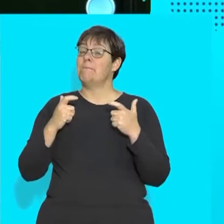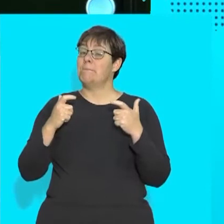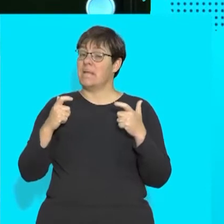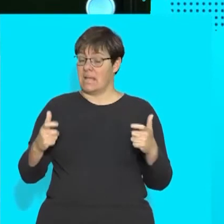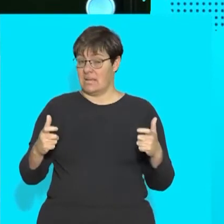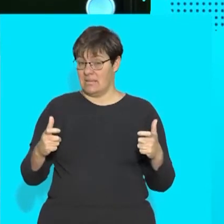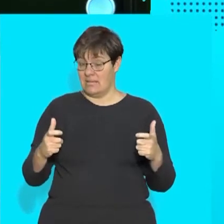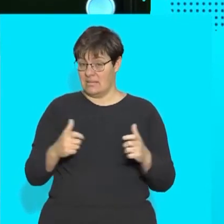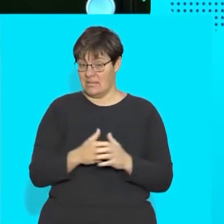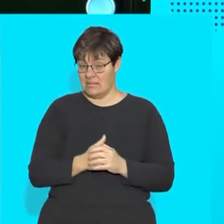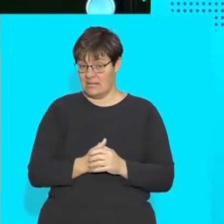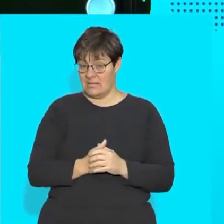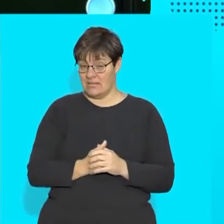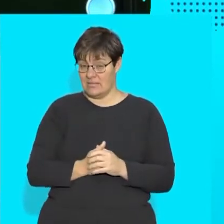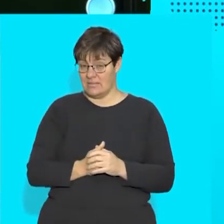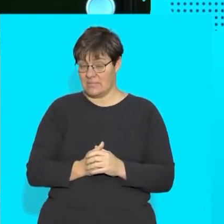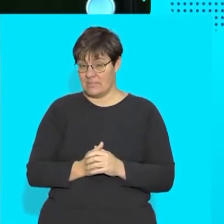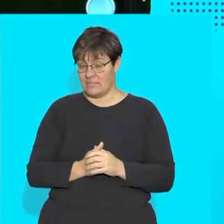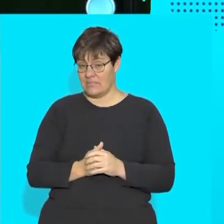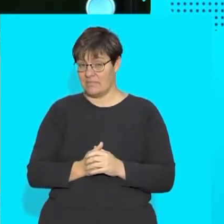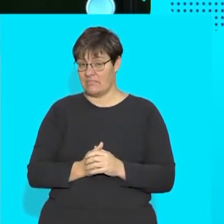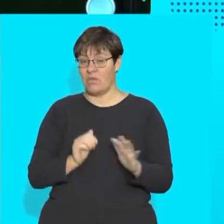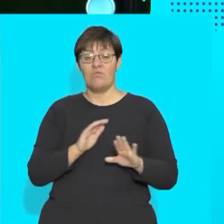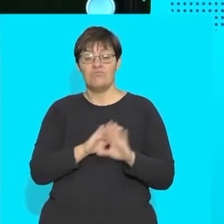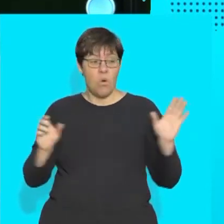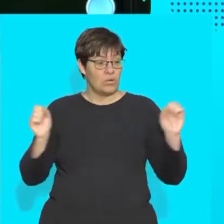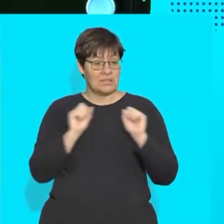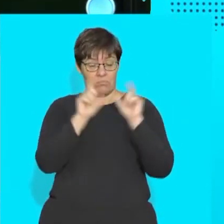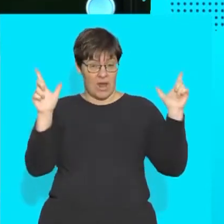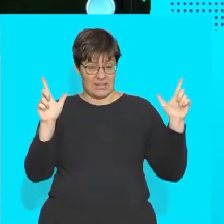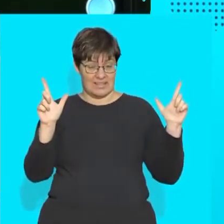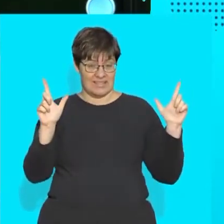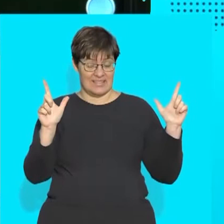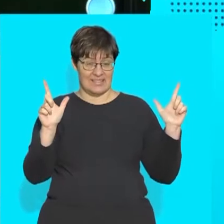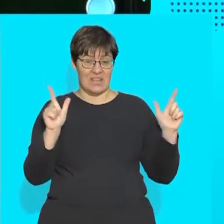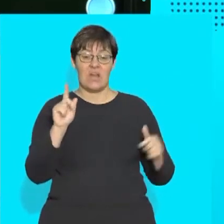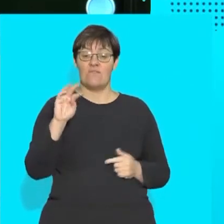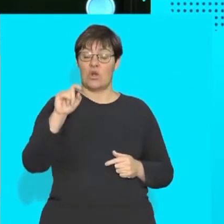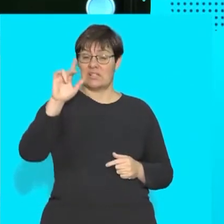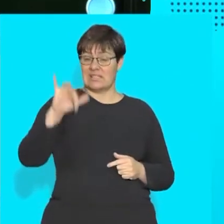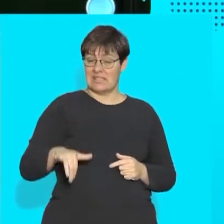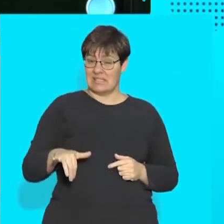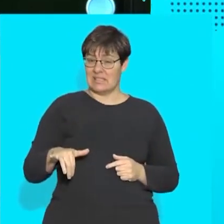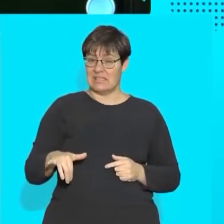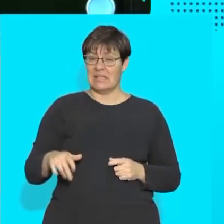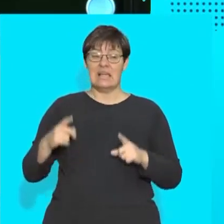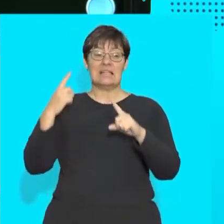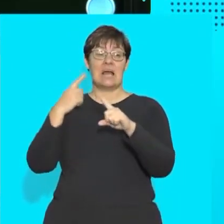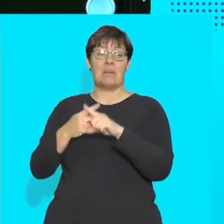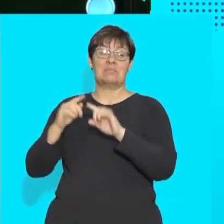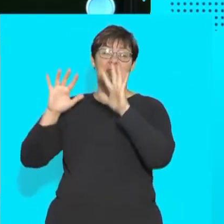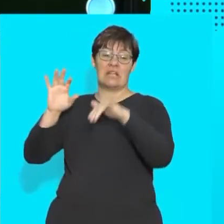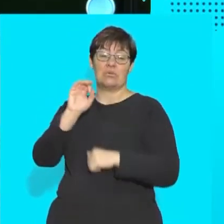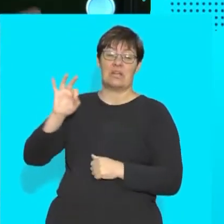very big, okay? So don't get surprised when you have velocities that are times 10 to